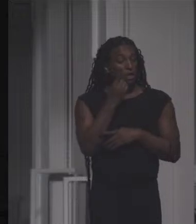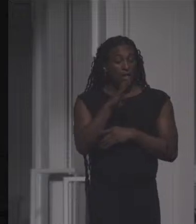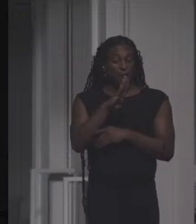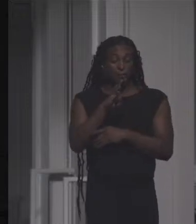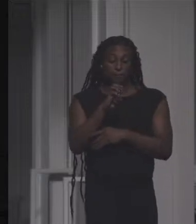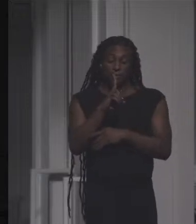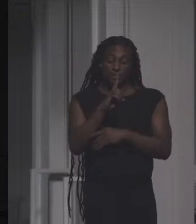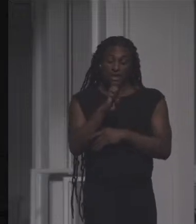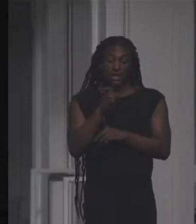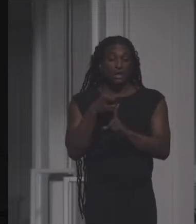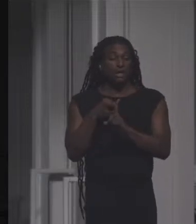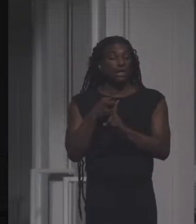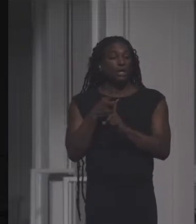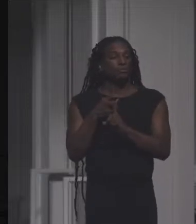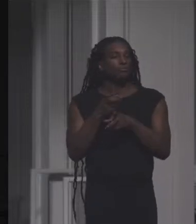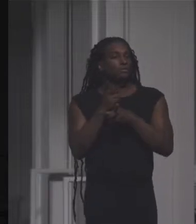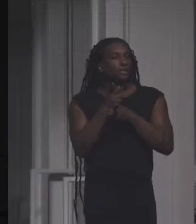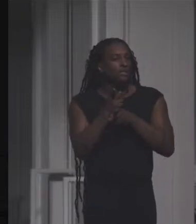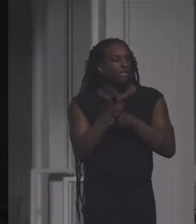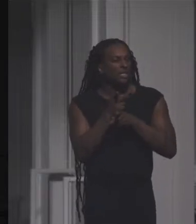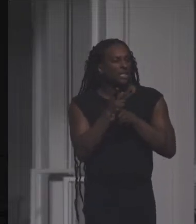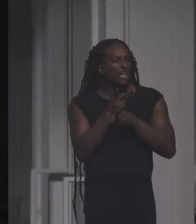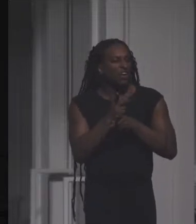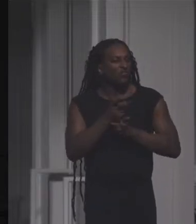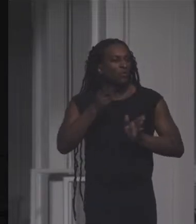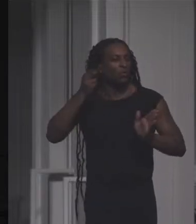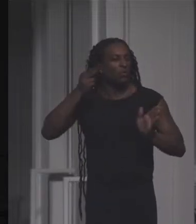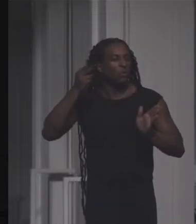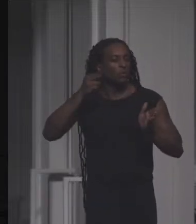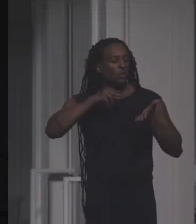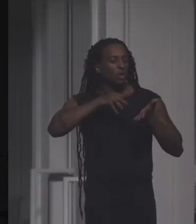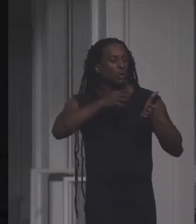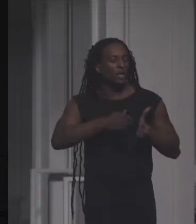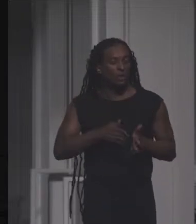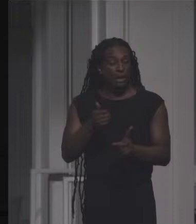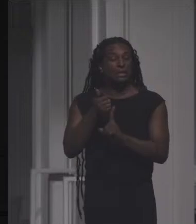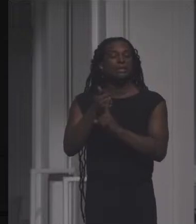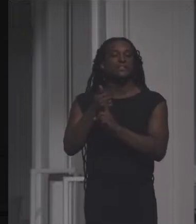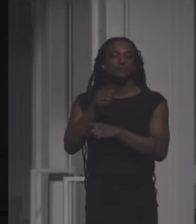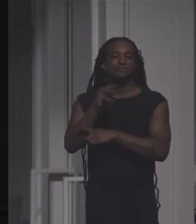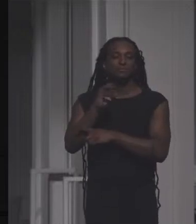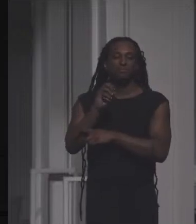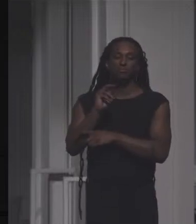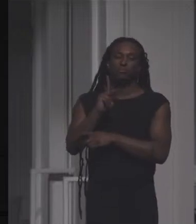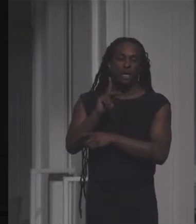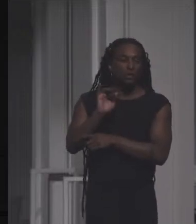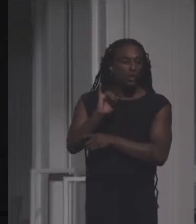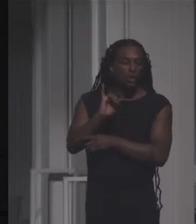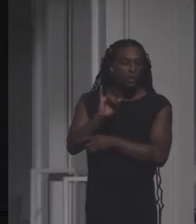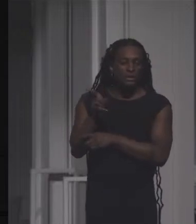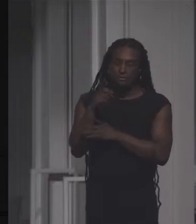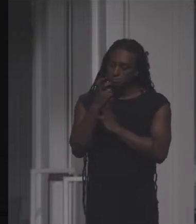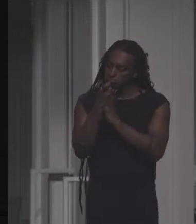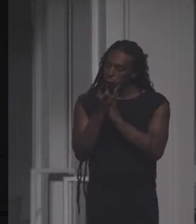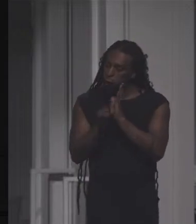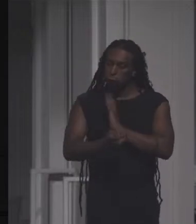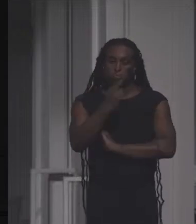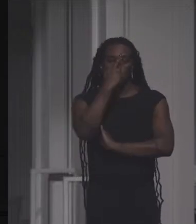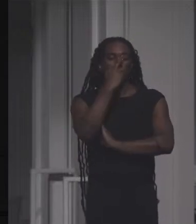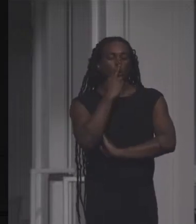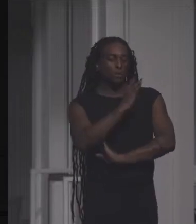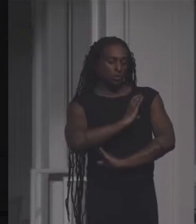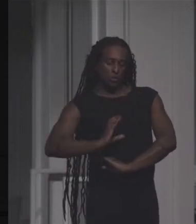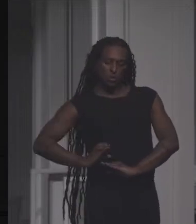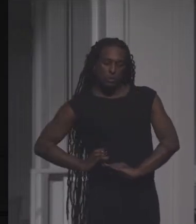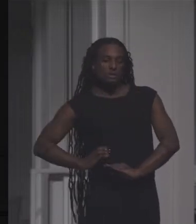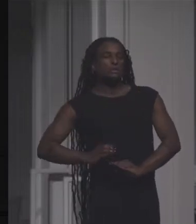historian, and he was a monk. He was steeped in Roman Christian values and writing with a